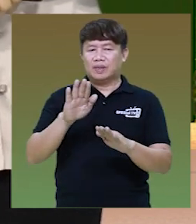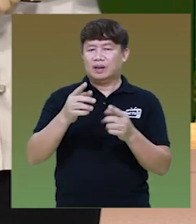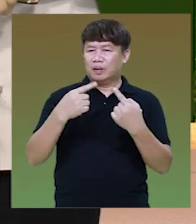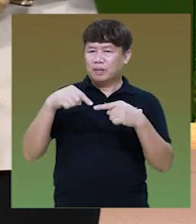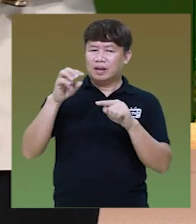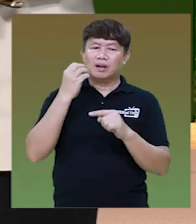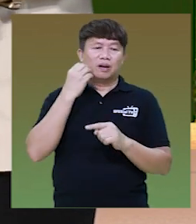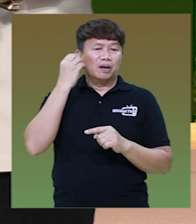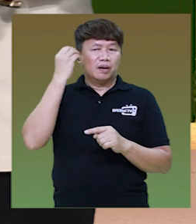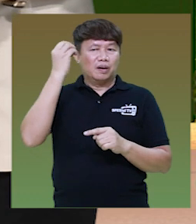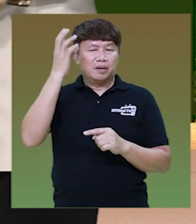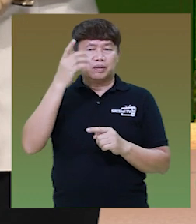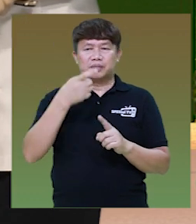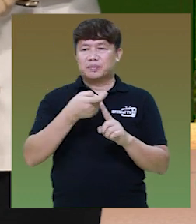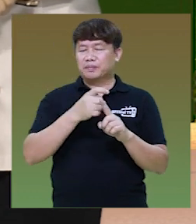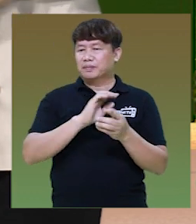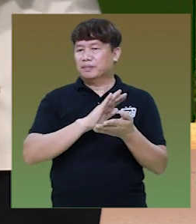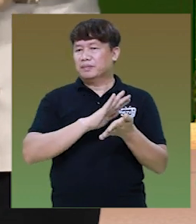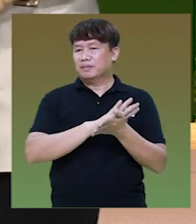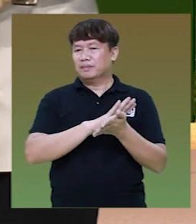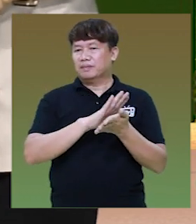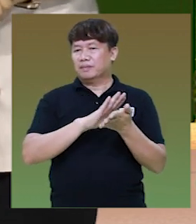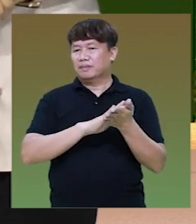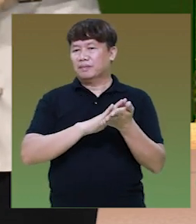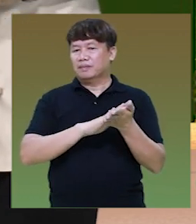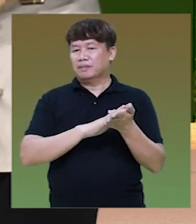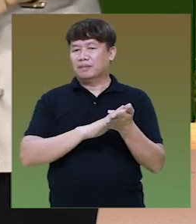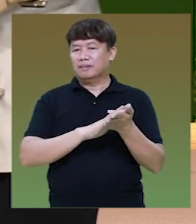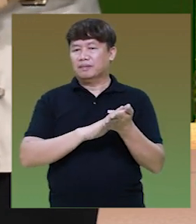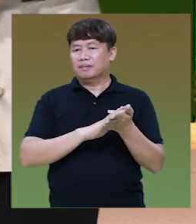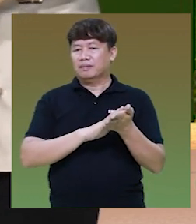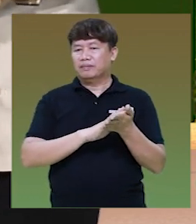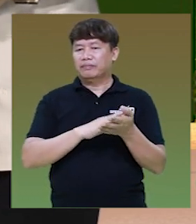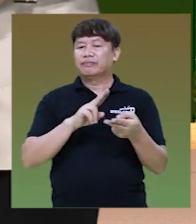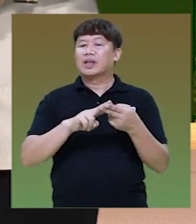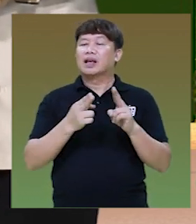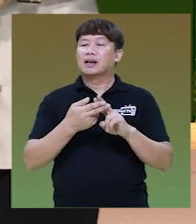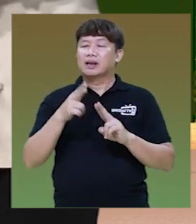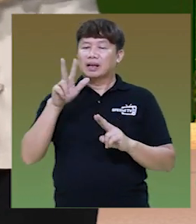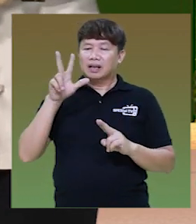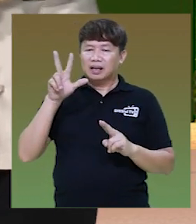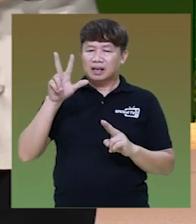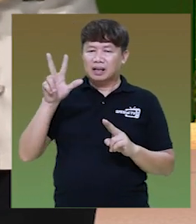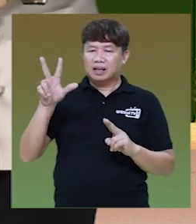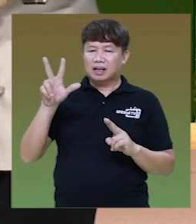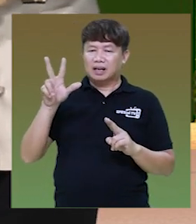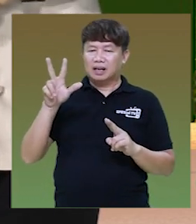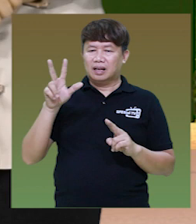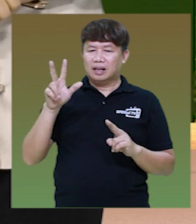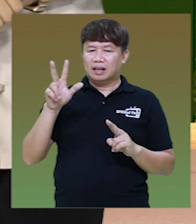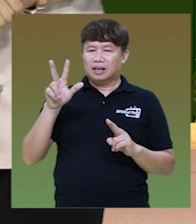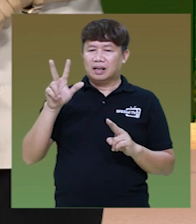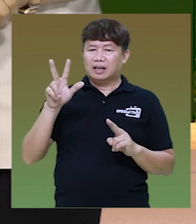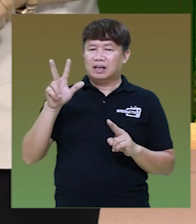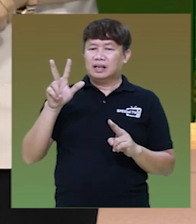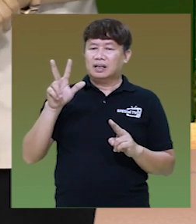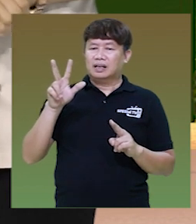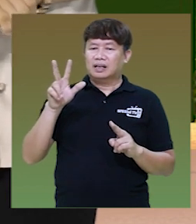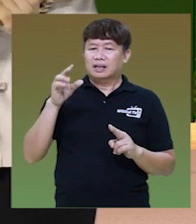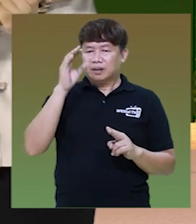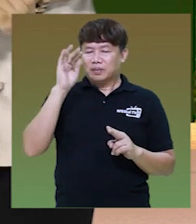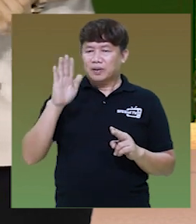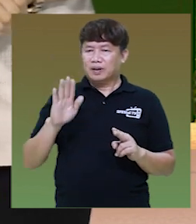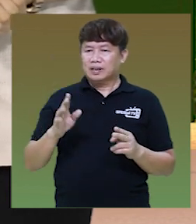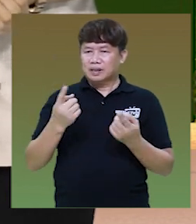school. Number 3, the boy is riding a bicycle after school.